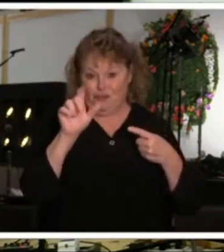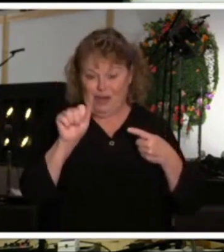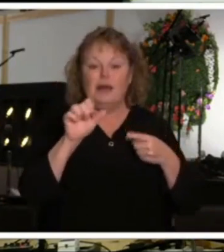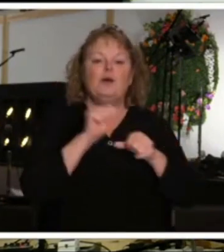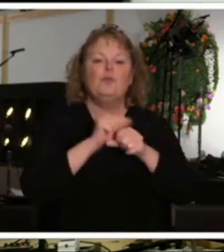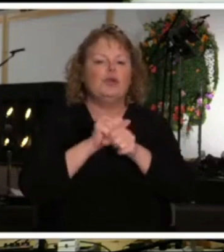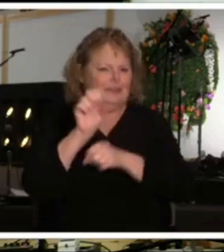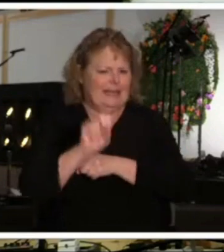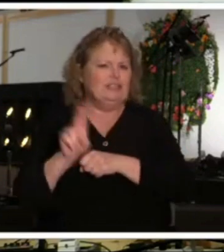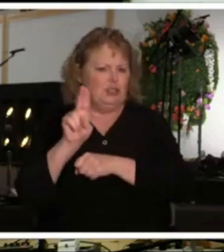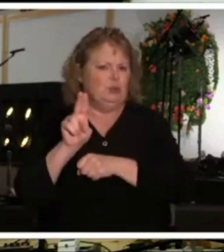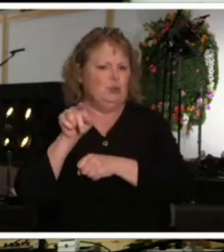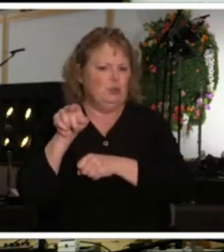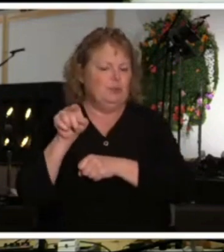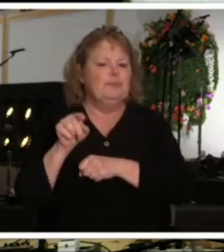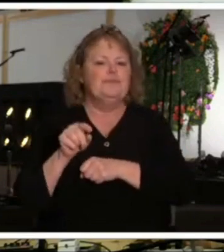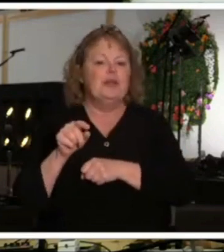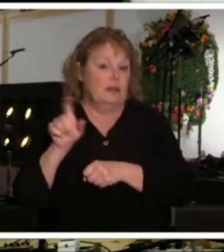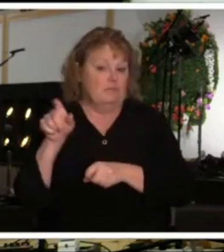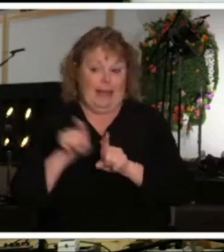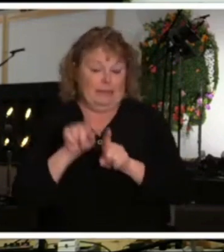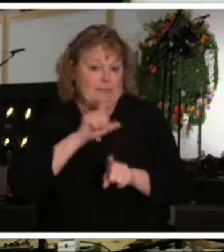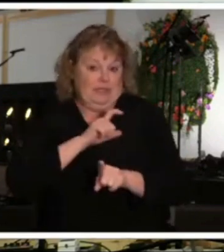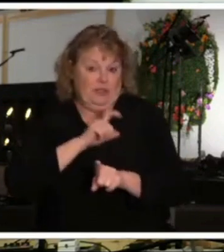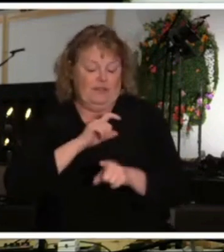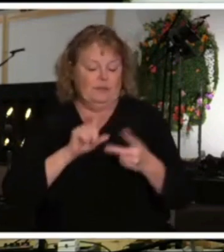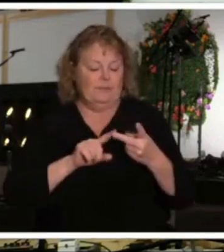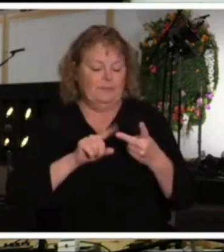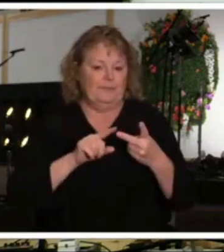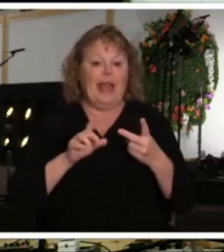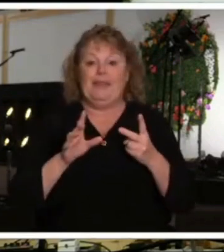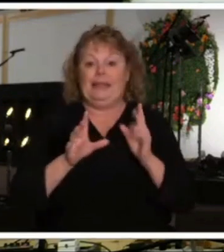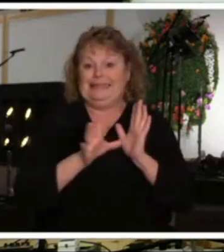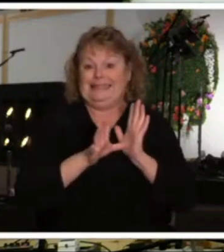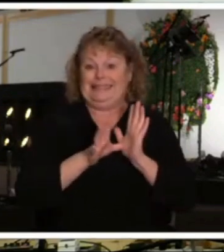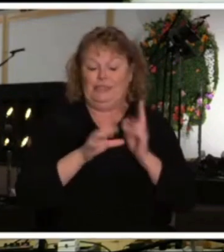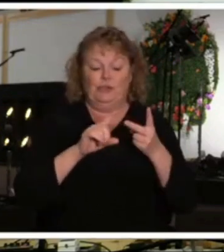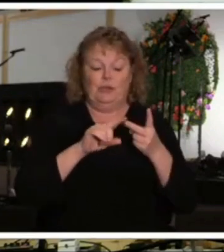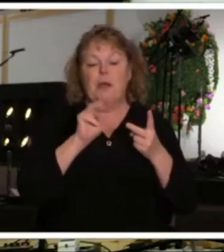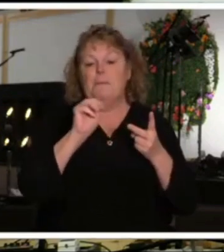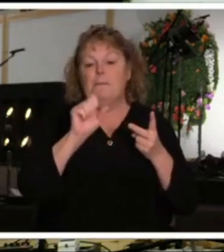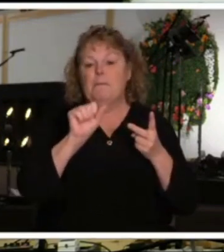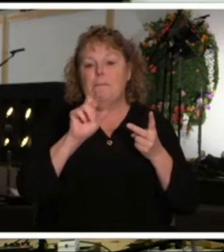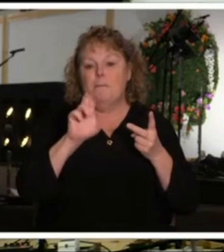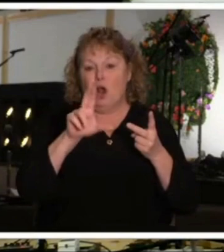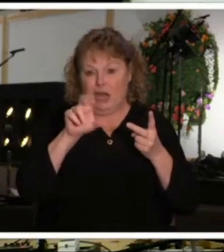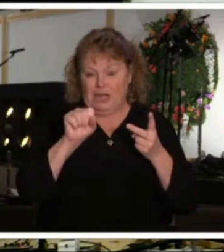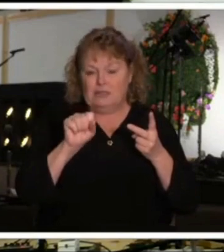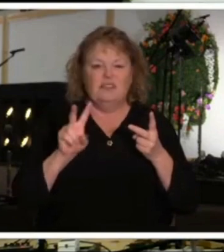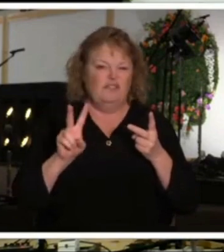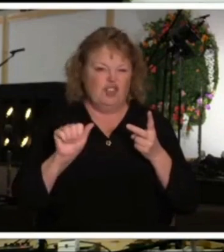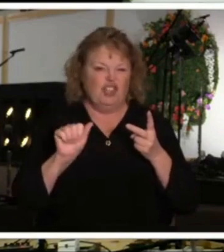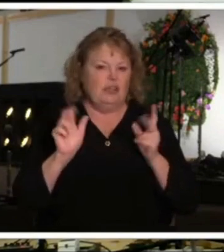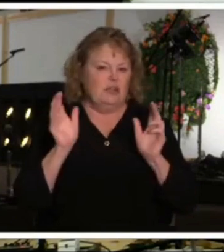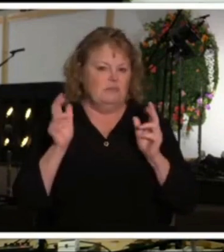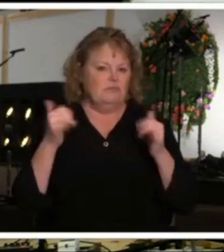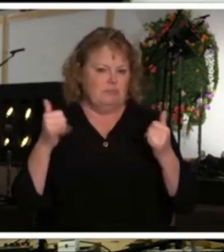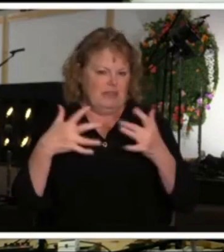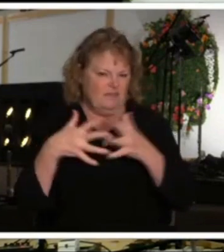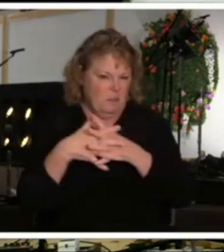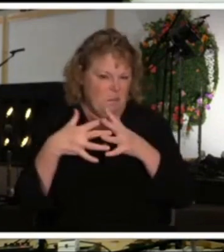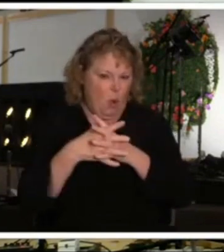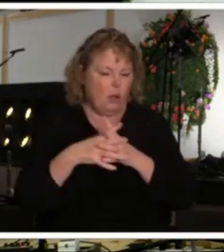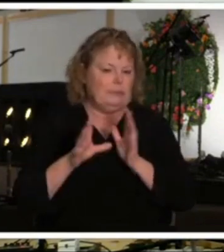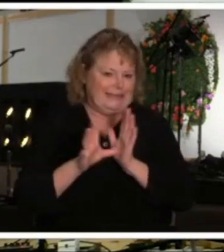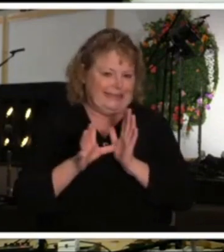at Syracuse University as a policewoman. We have a senior in college. His name is Marcus, down in Virginia. He plays football, and he's a